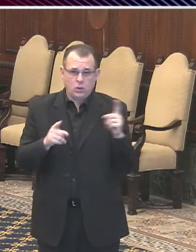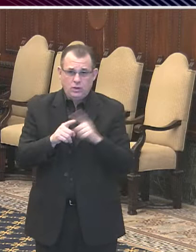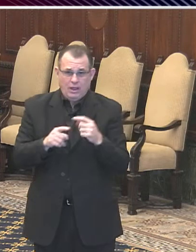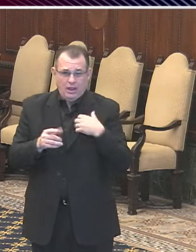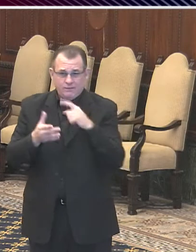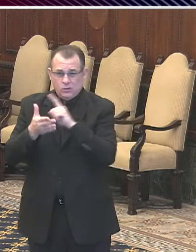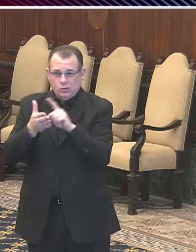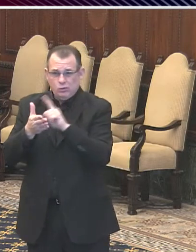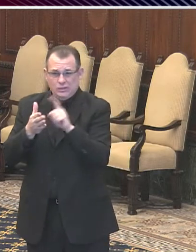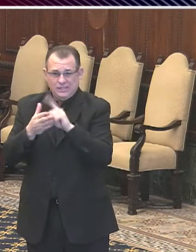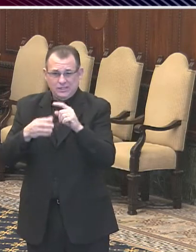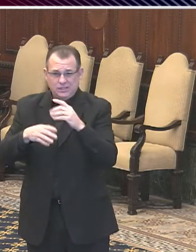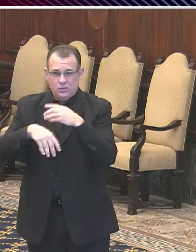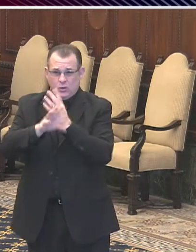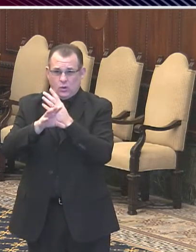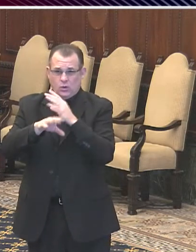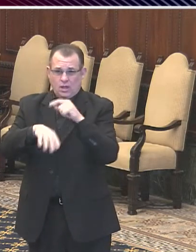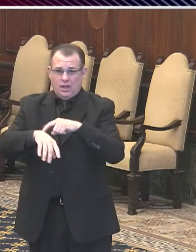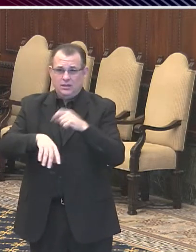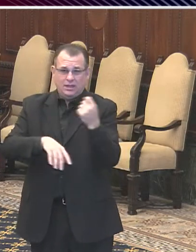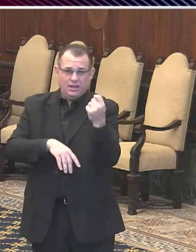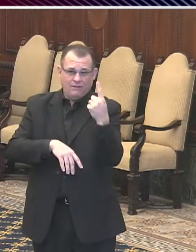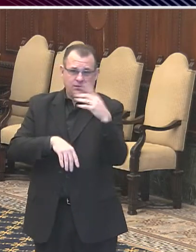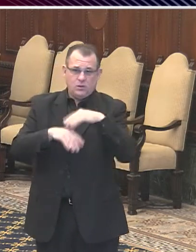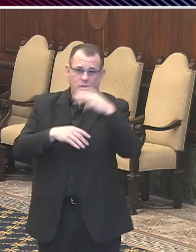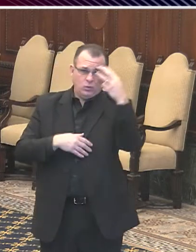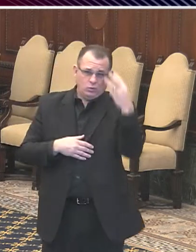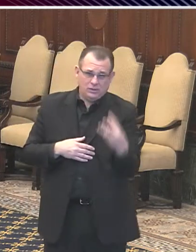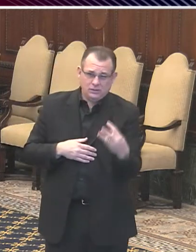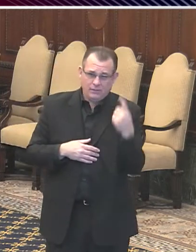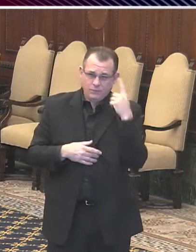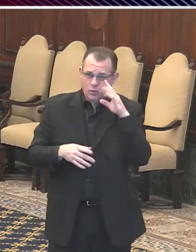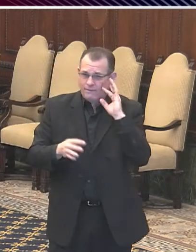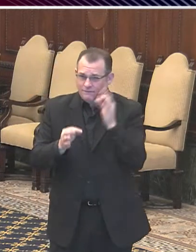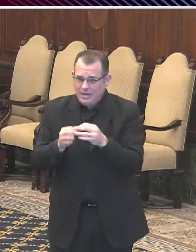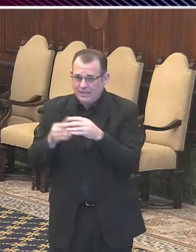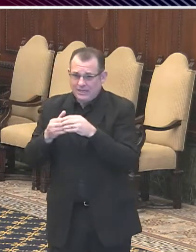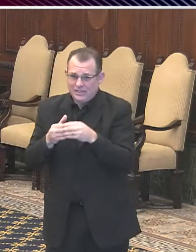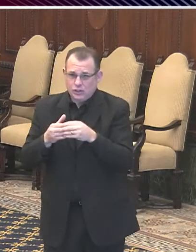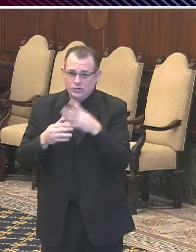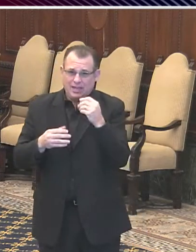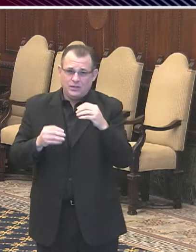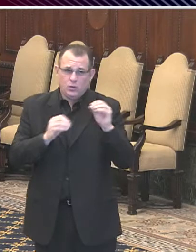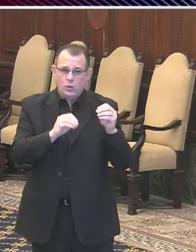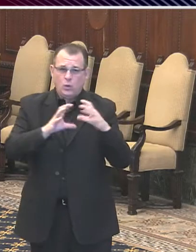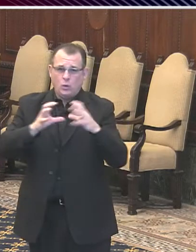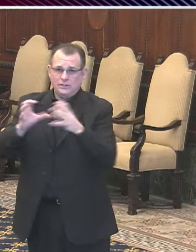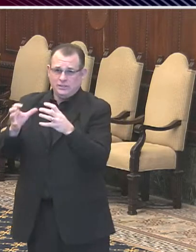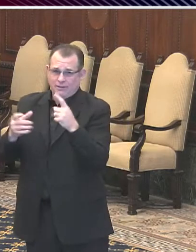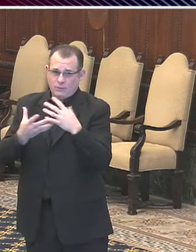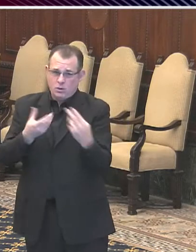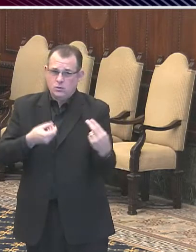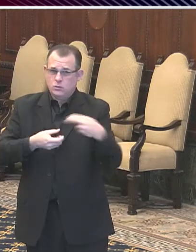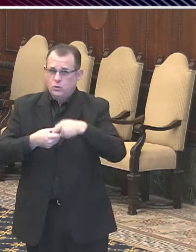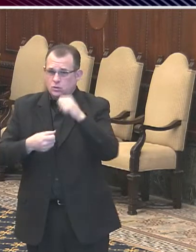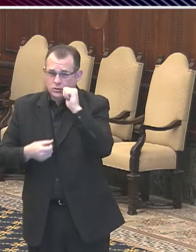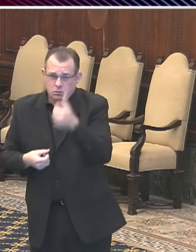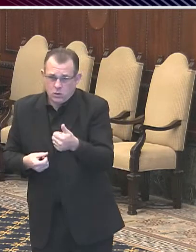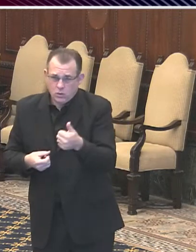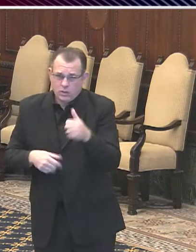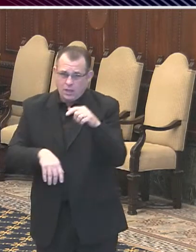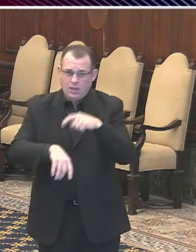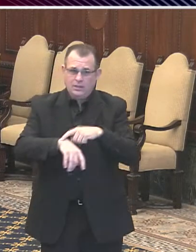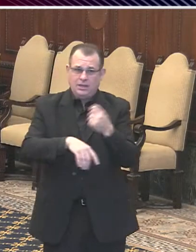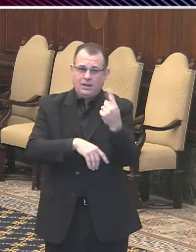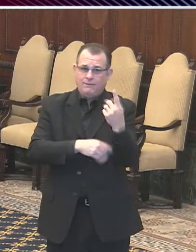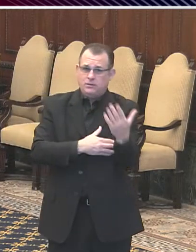at 11 a.m. on Wednesdays for faith leaders and faith organizations. If you want to join tomorrow's call at 11 a.m.,